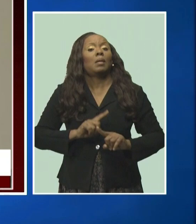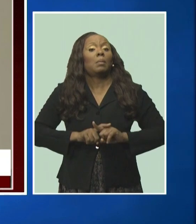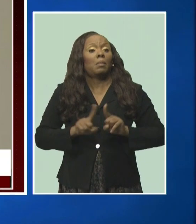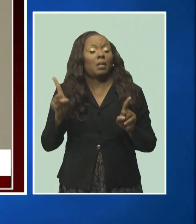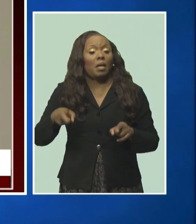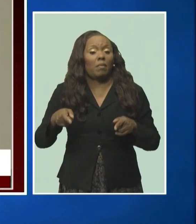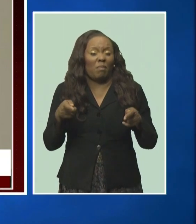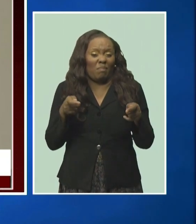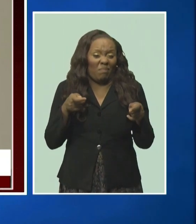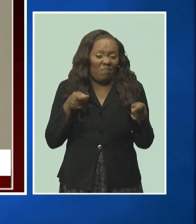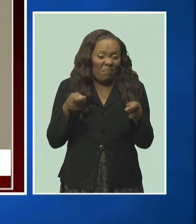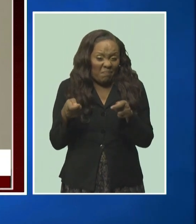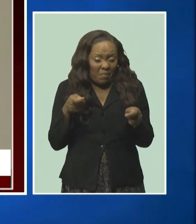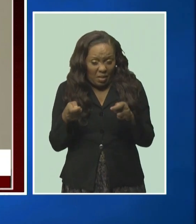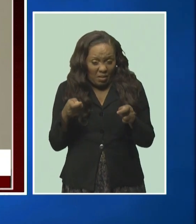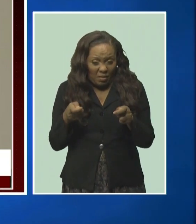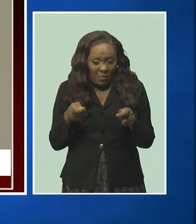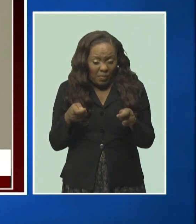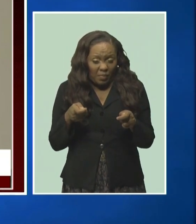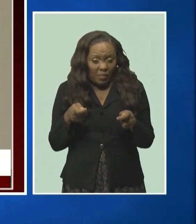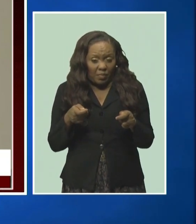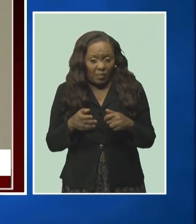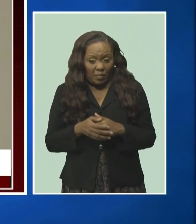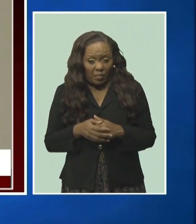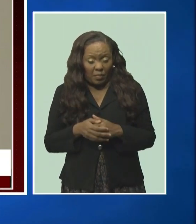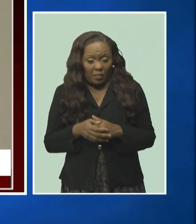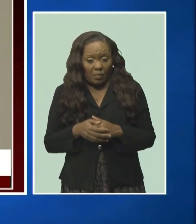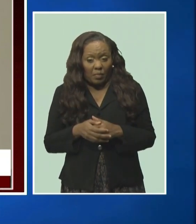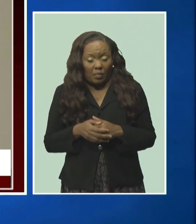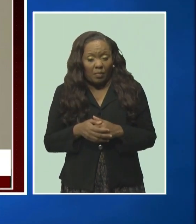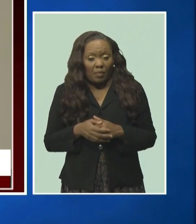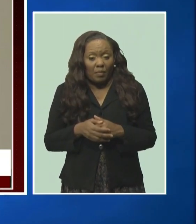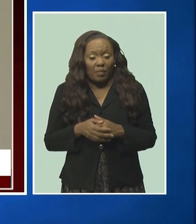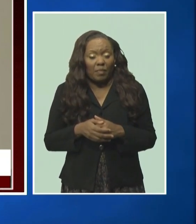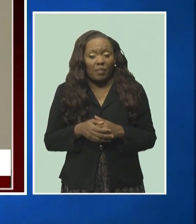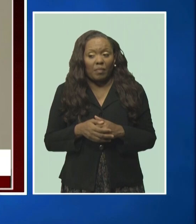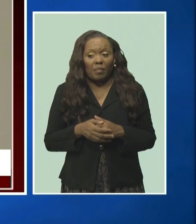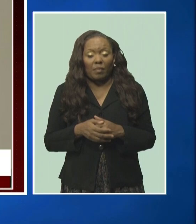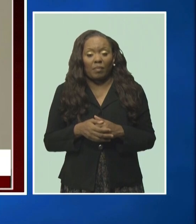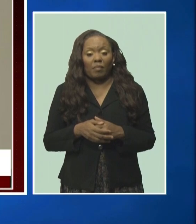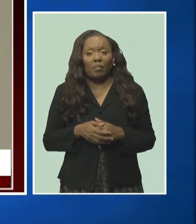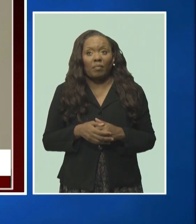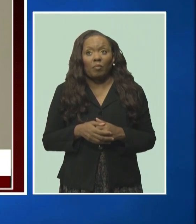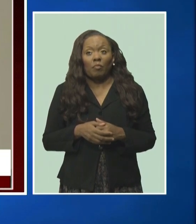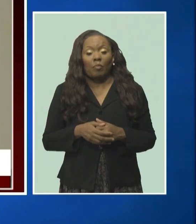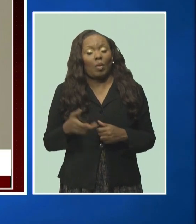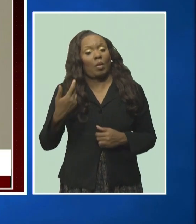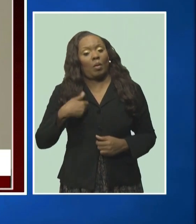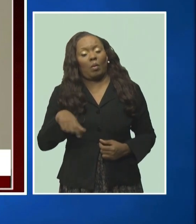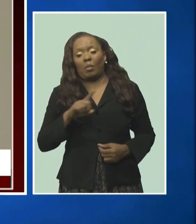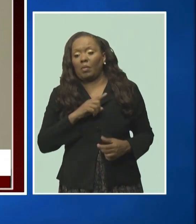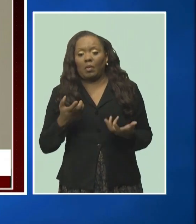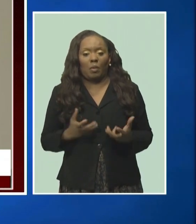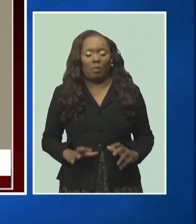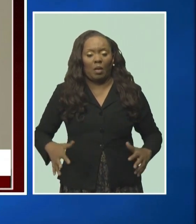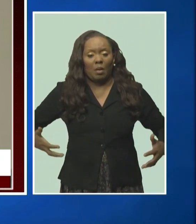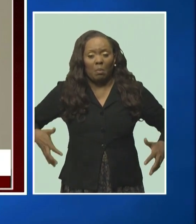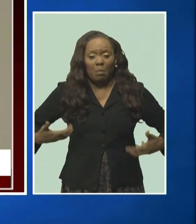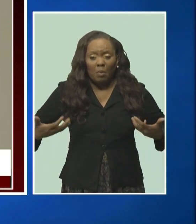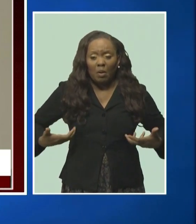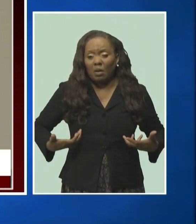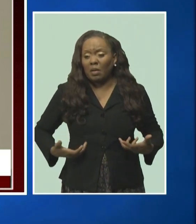smaller producers have been playing an important role in helping to maintain supply. The BAS official also touched on the contentious issue